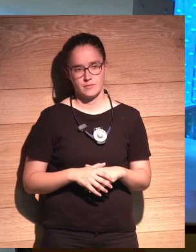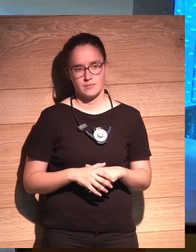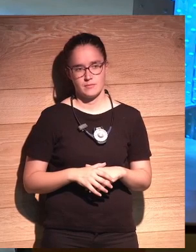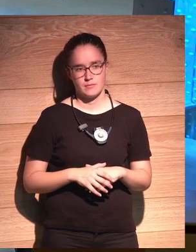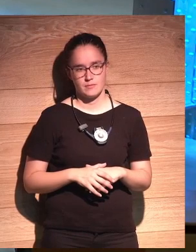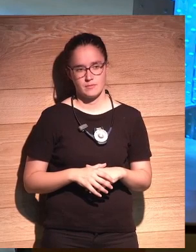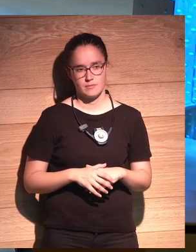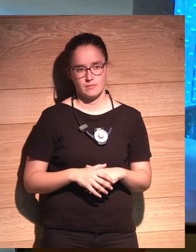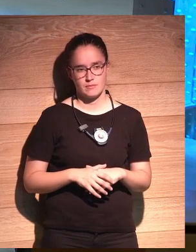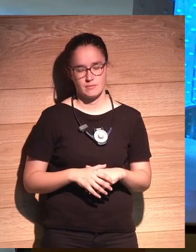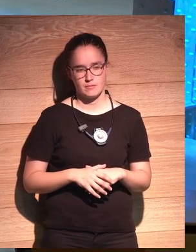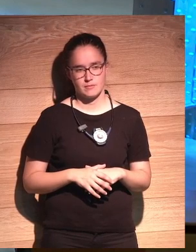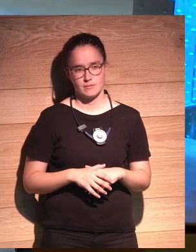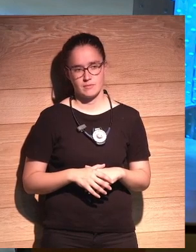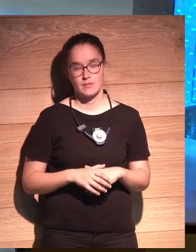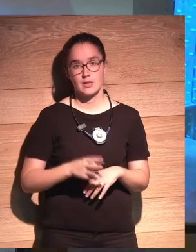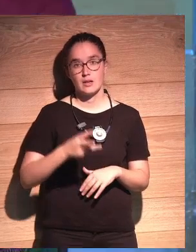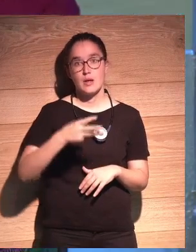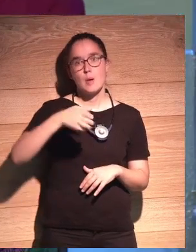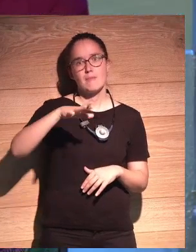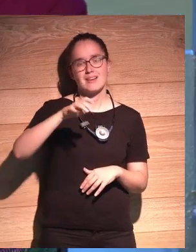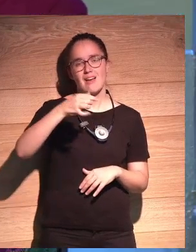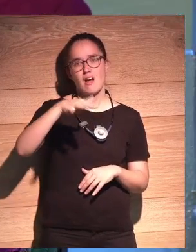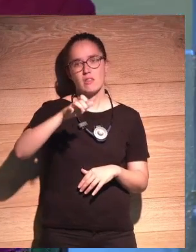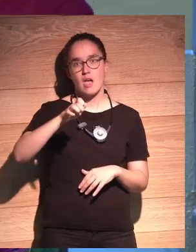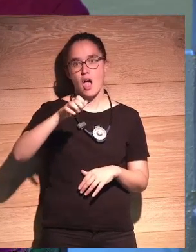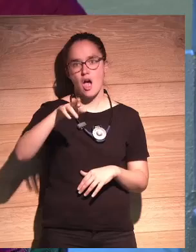Con lo que aquí está. Sí. Marta García Aro es desde...